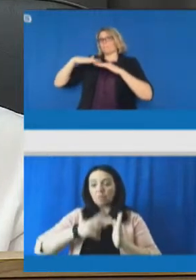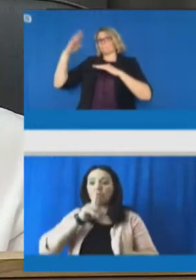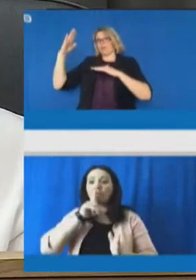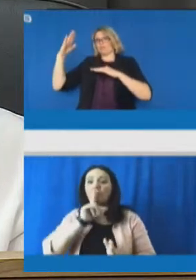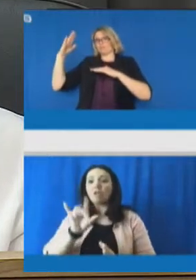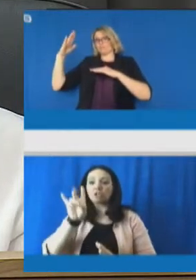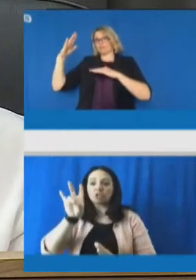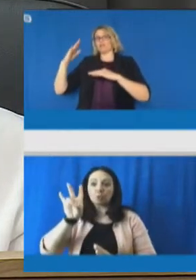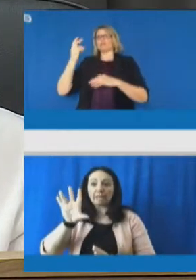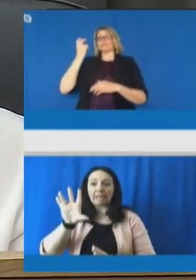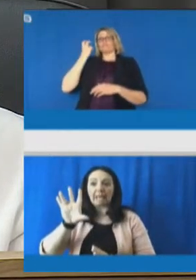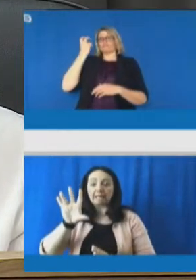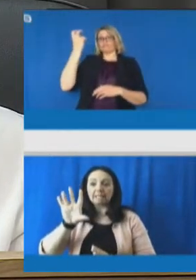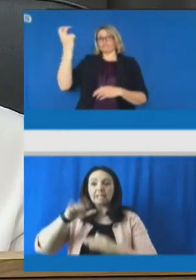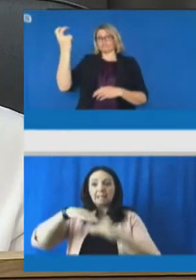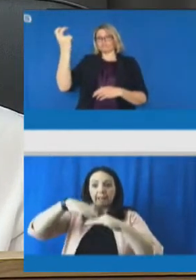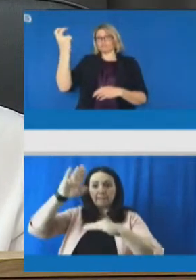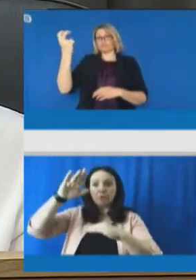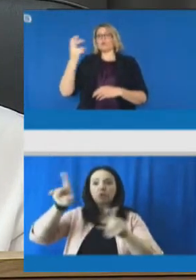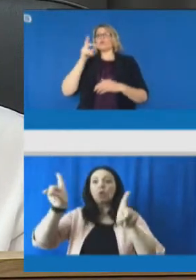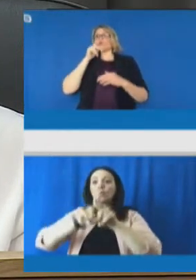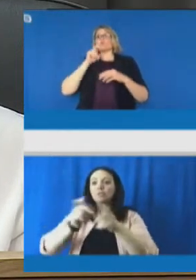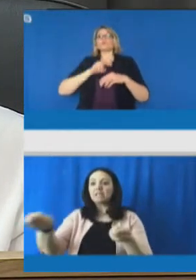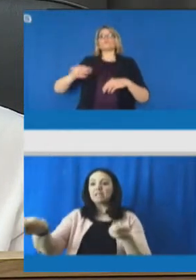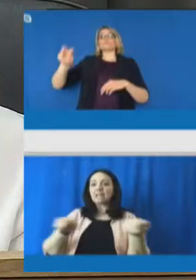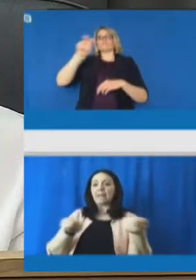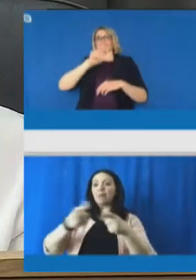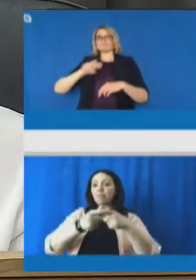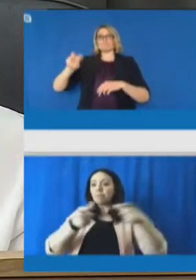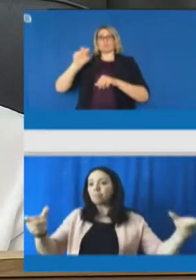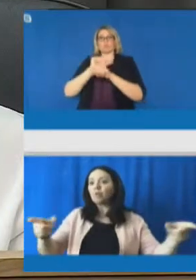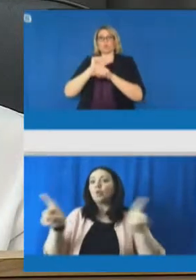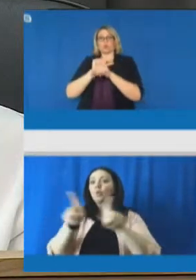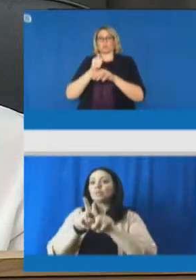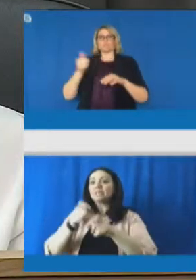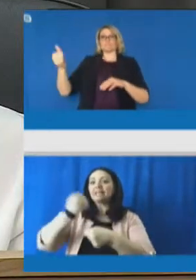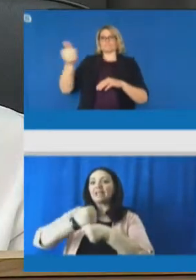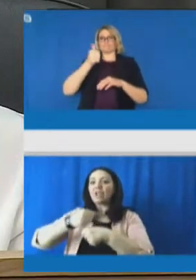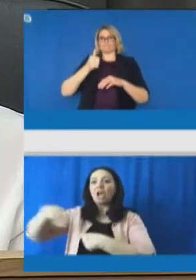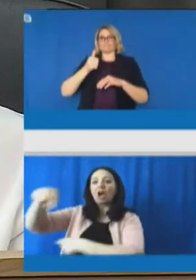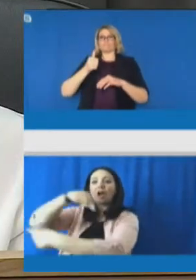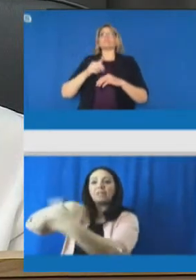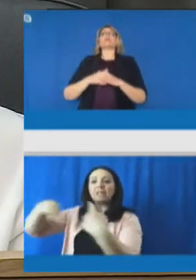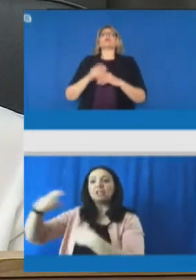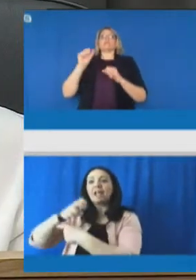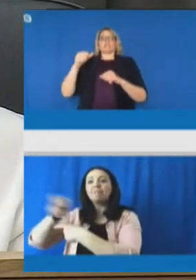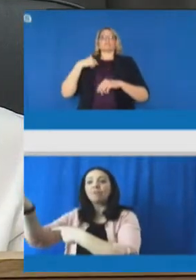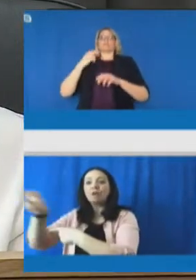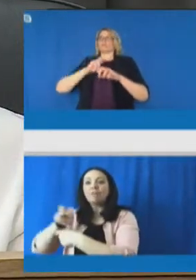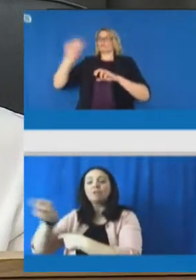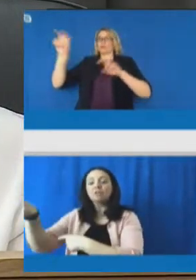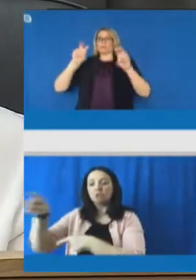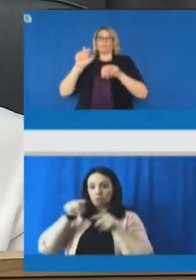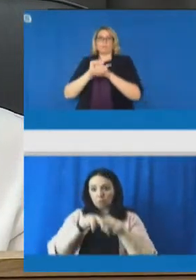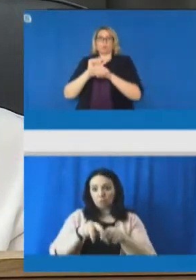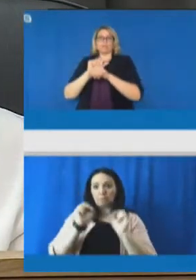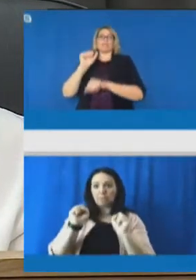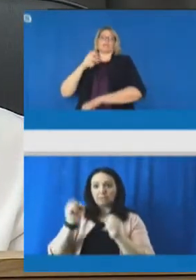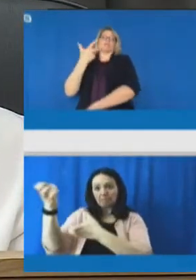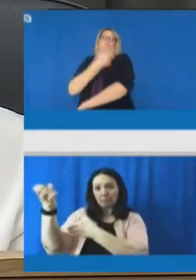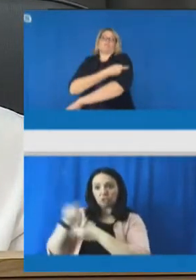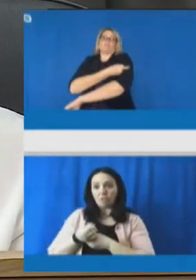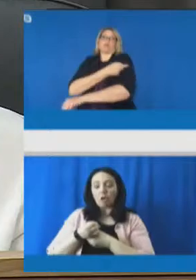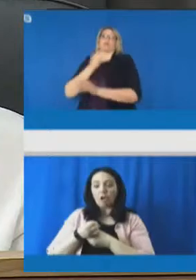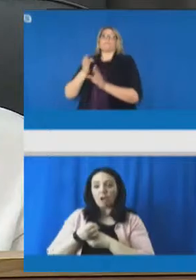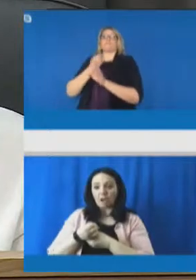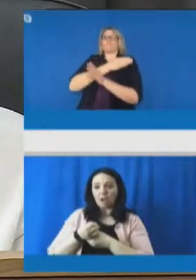vaccine rollout plan. Our goal is to be able to ease restrictions around their need to self-isolate as soon as we can.